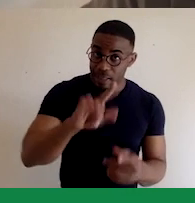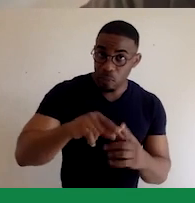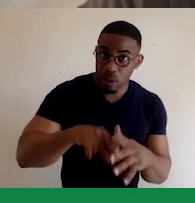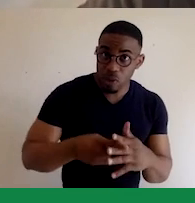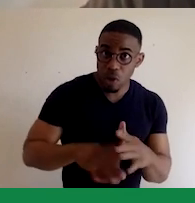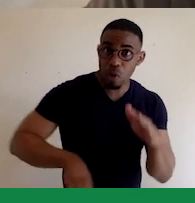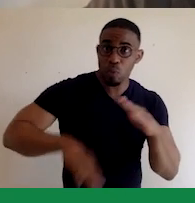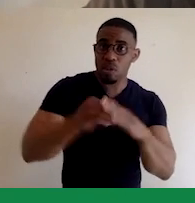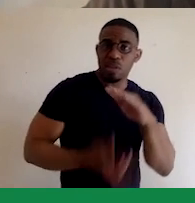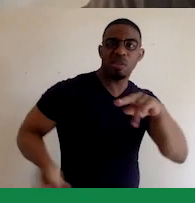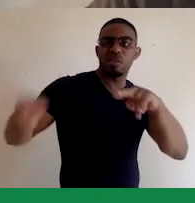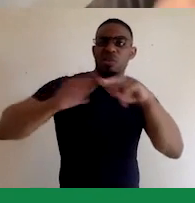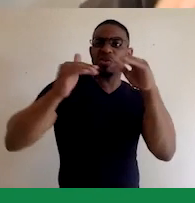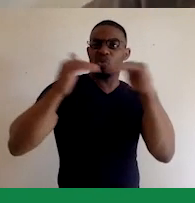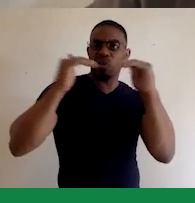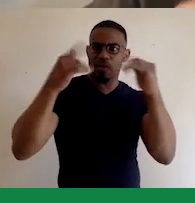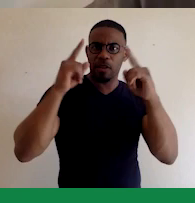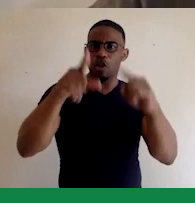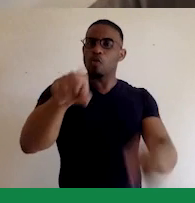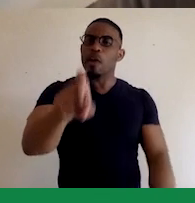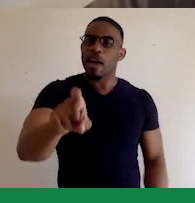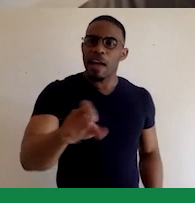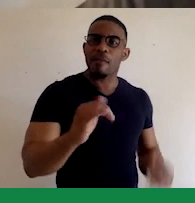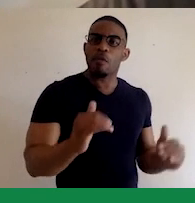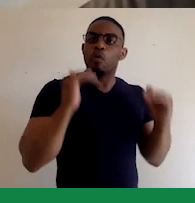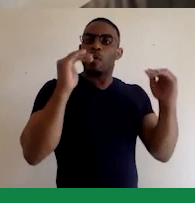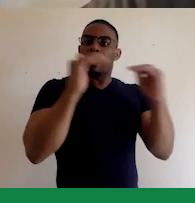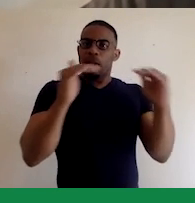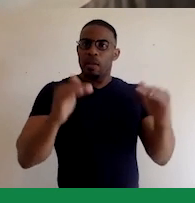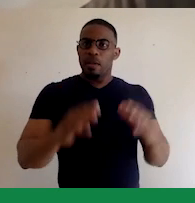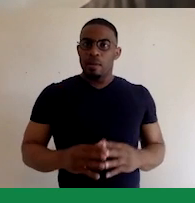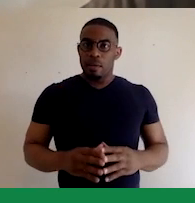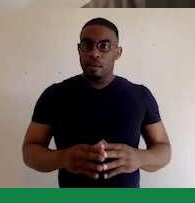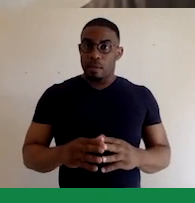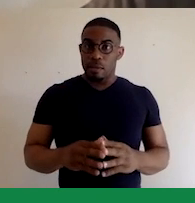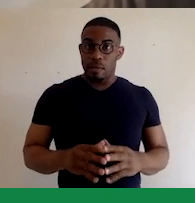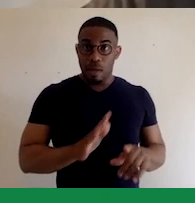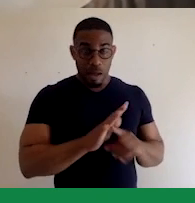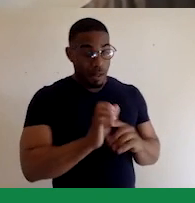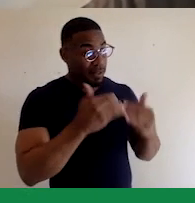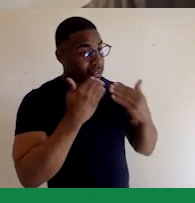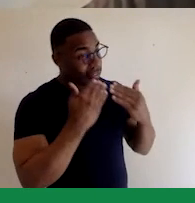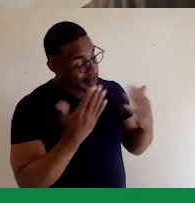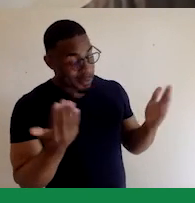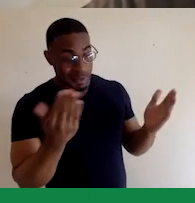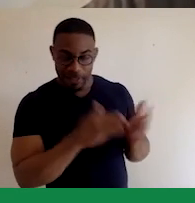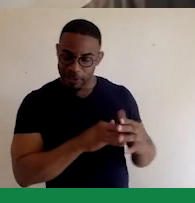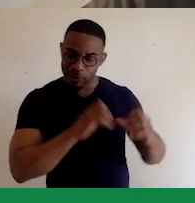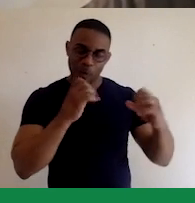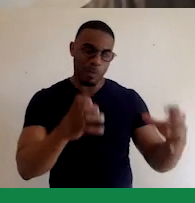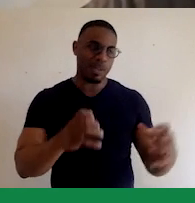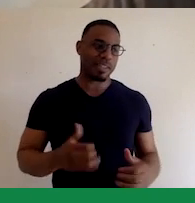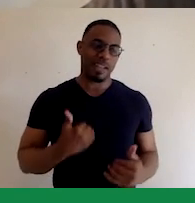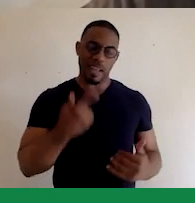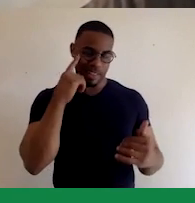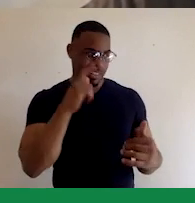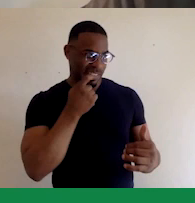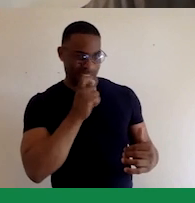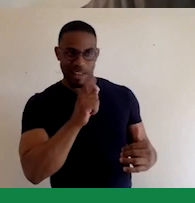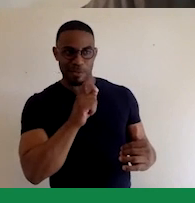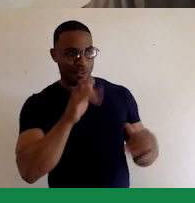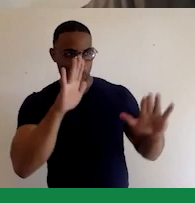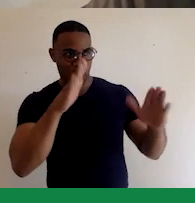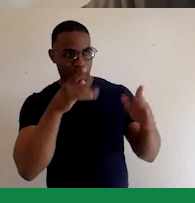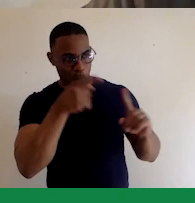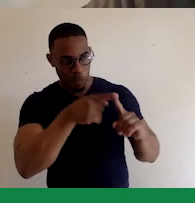start reaching new levels of success. You have to raise your levels. Awesome. Thank you again so much. And I think that was just a